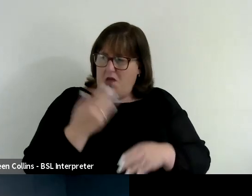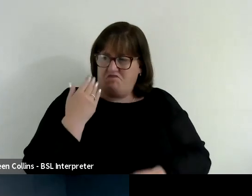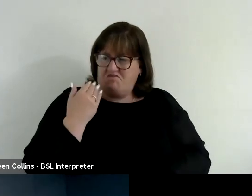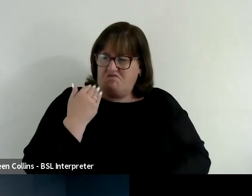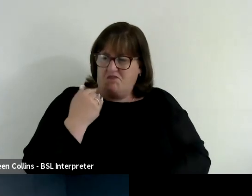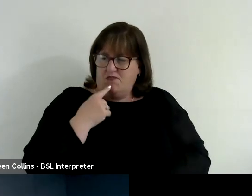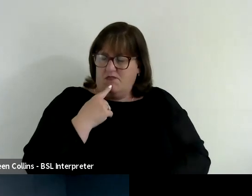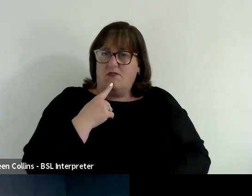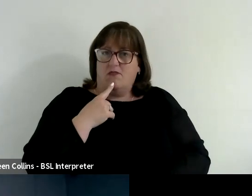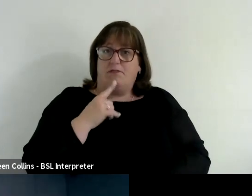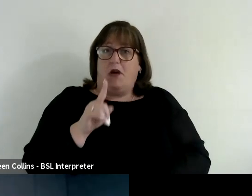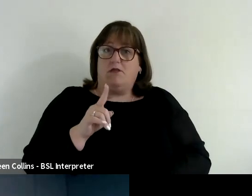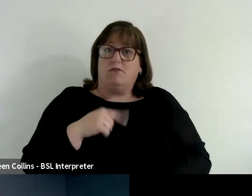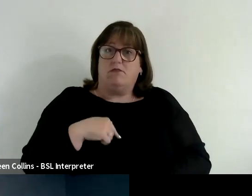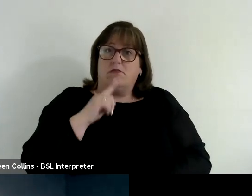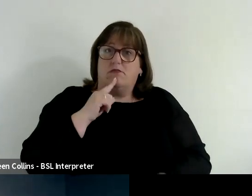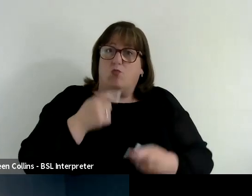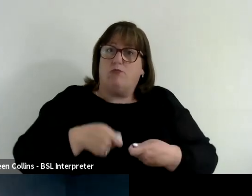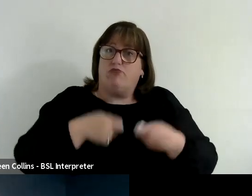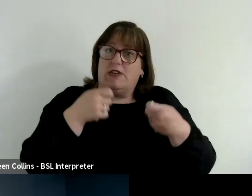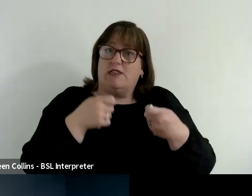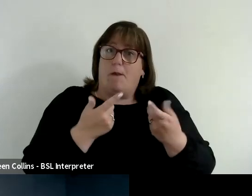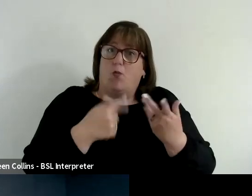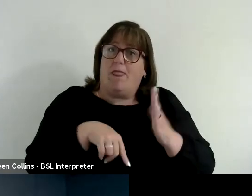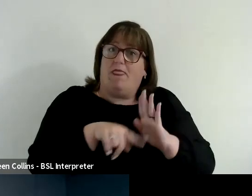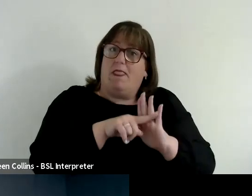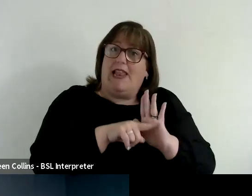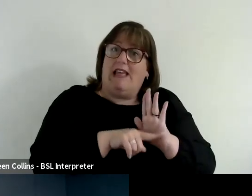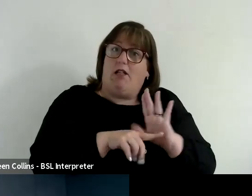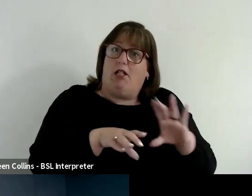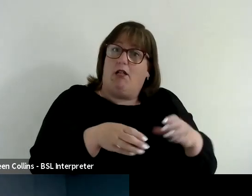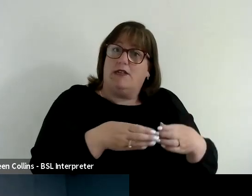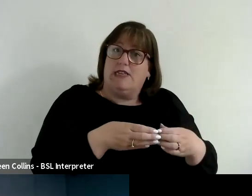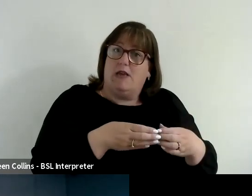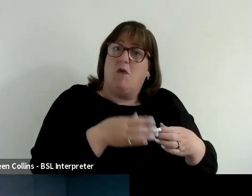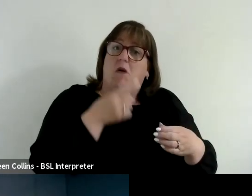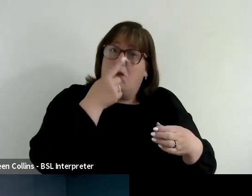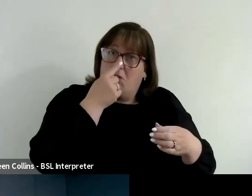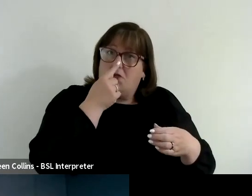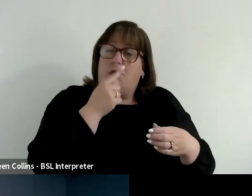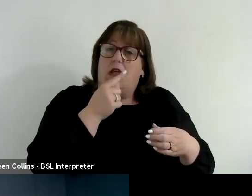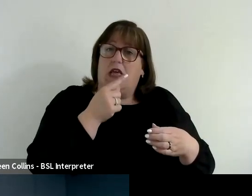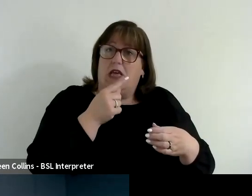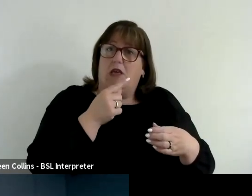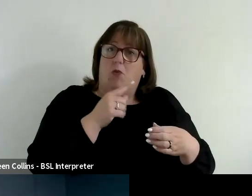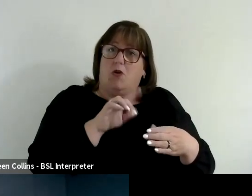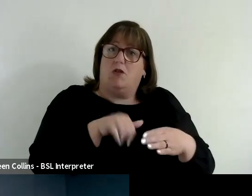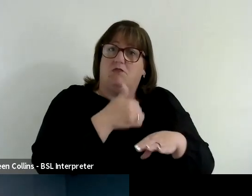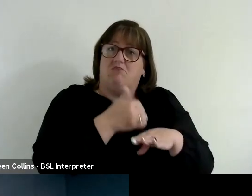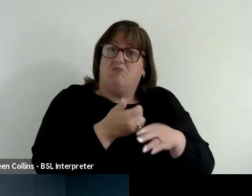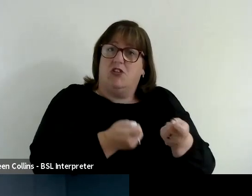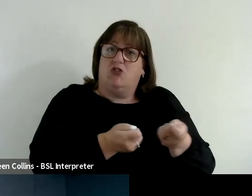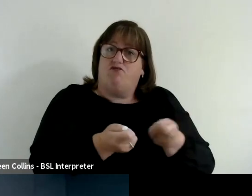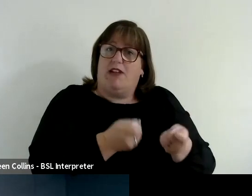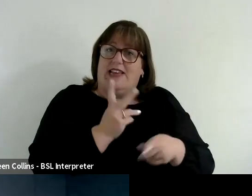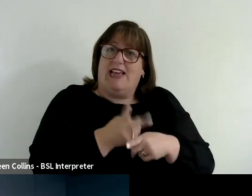need to broach with the legal guys, and maybe we could look at running that again. If Jane, would you mind when you've got time, maybe